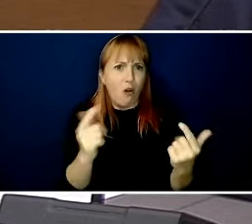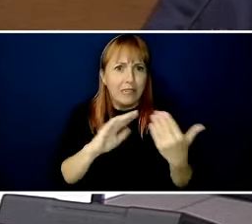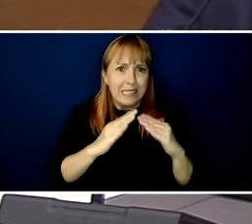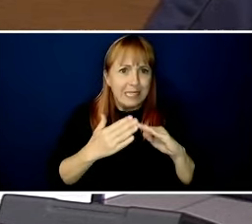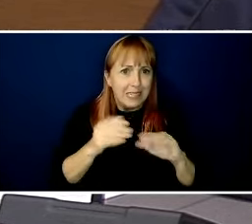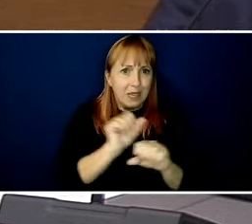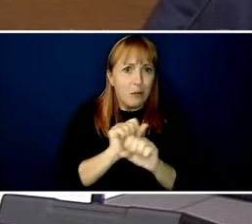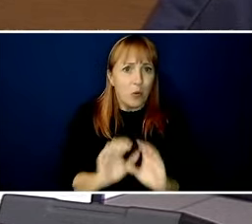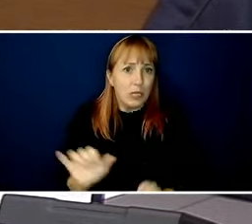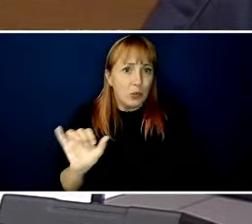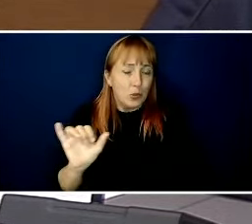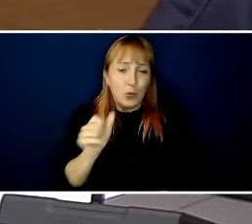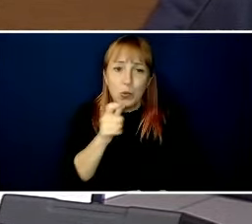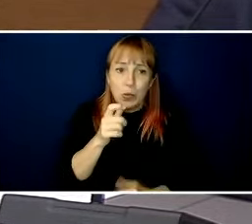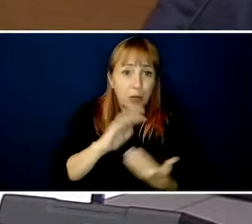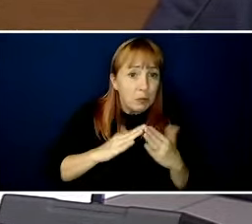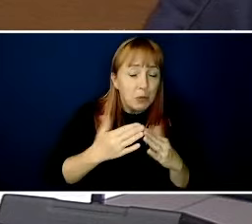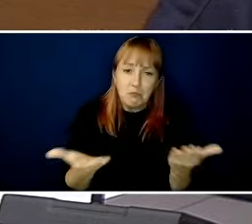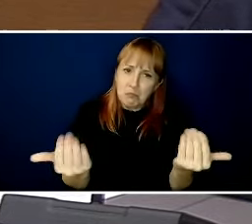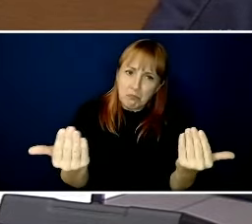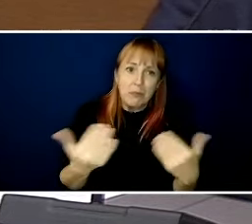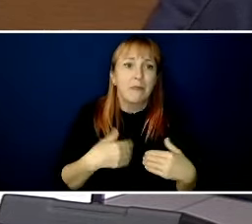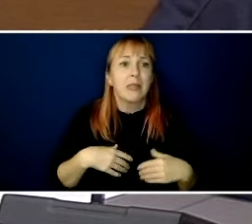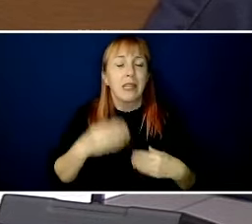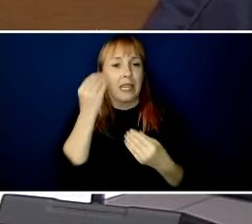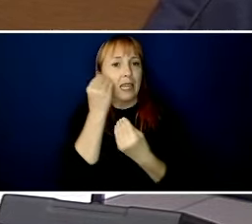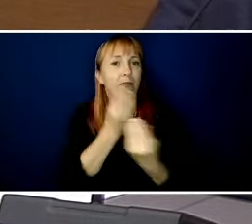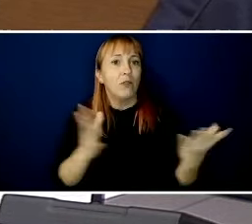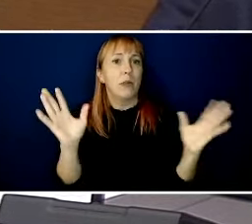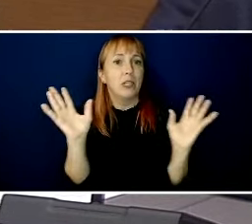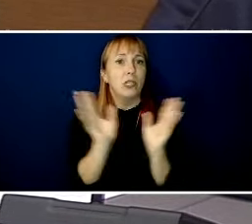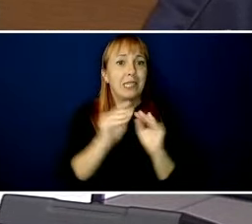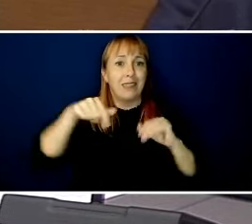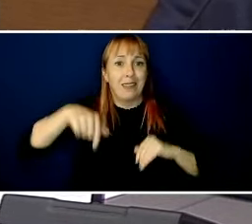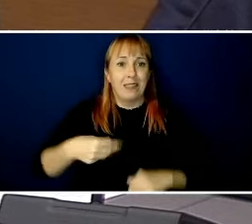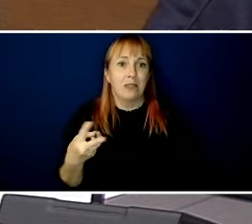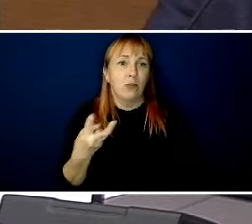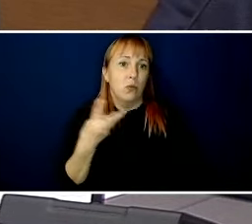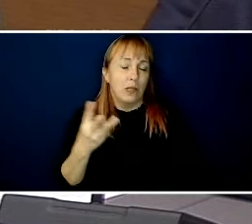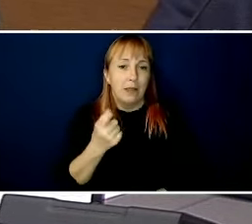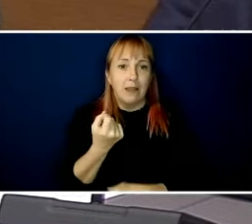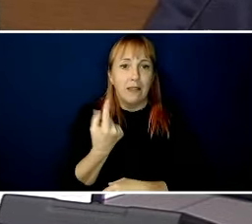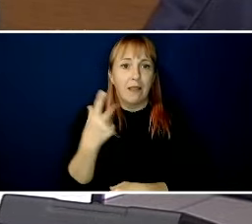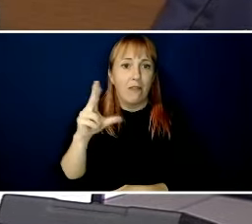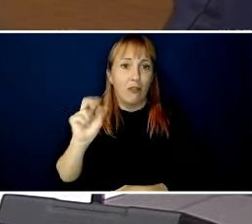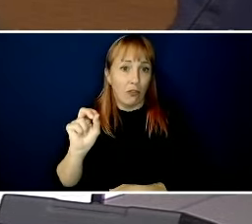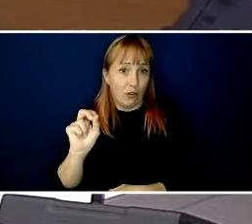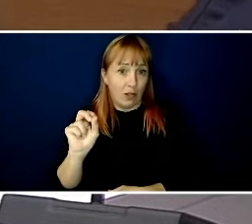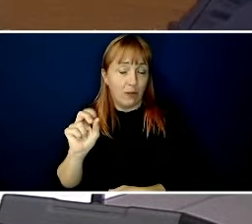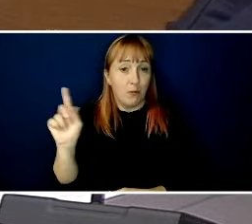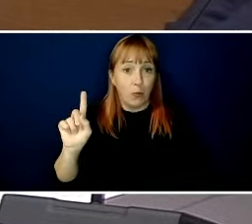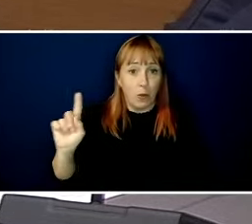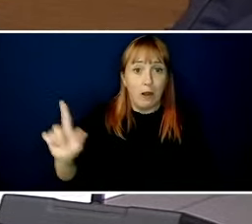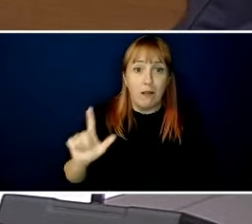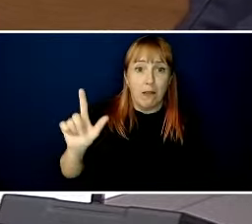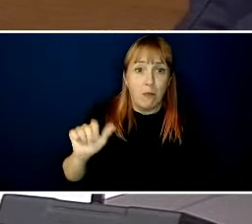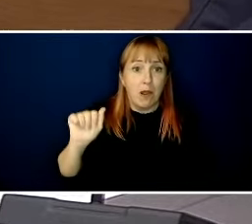well, and anyone in the community. We are doing an information session this Wednesday at 11:30 at the library in the Anderson